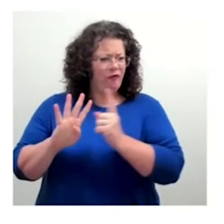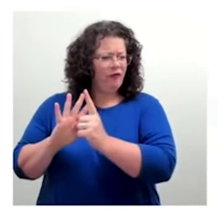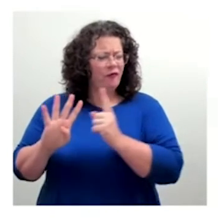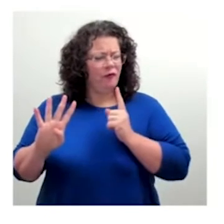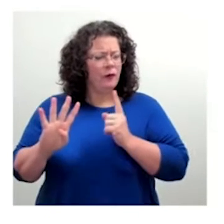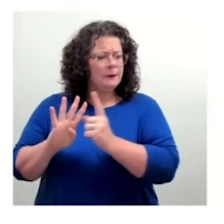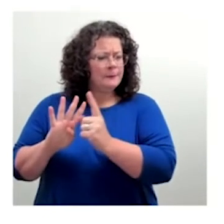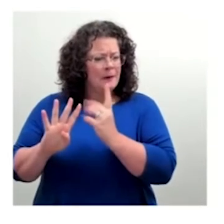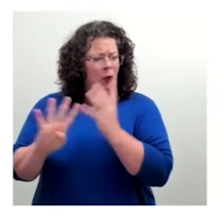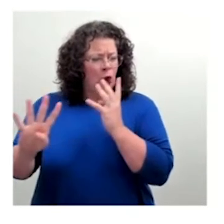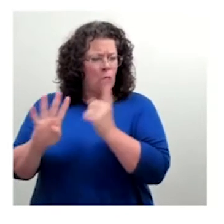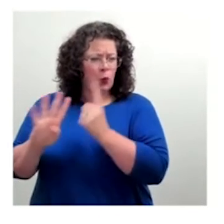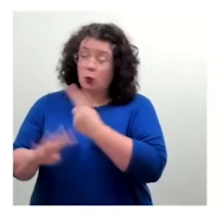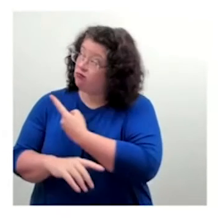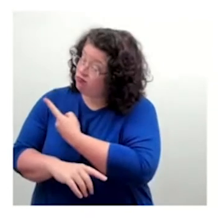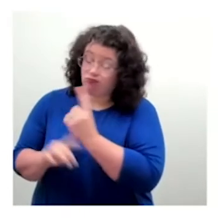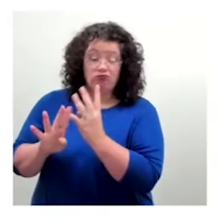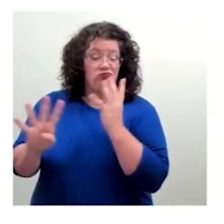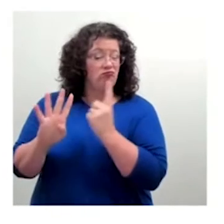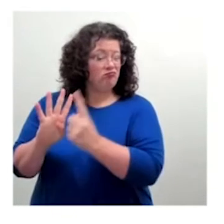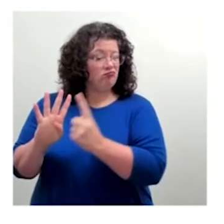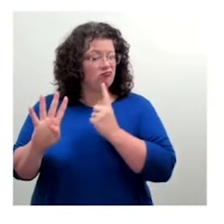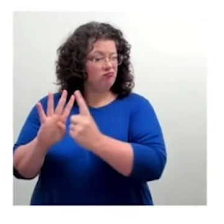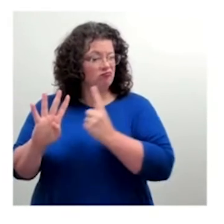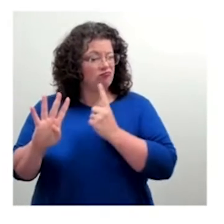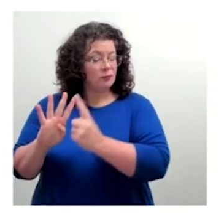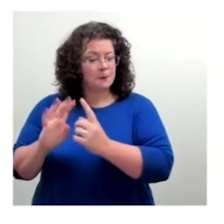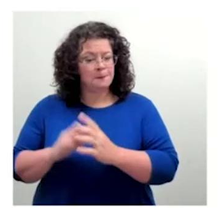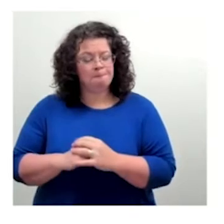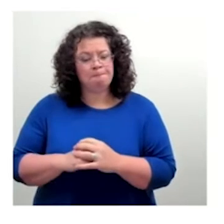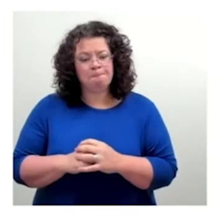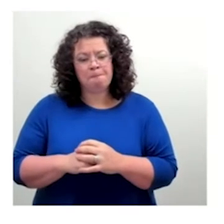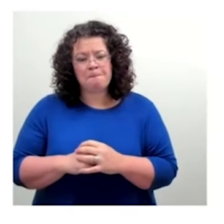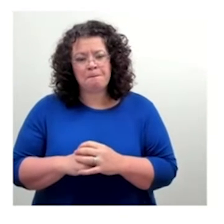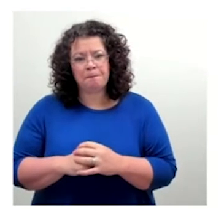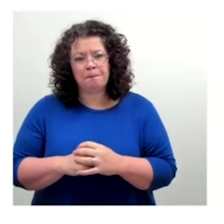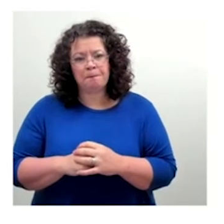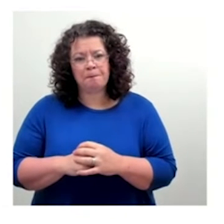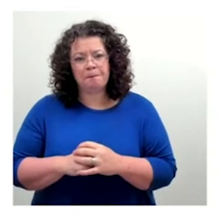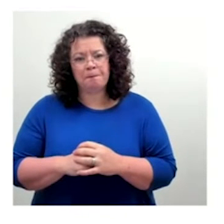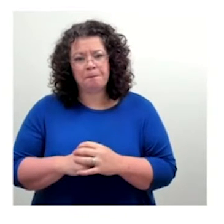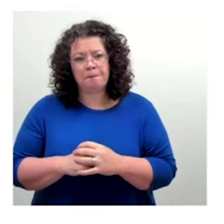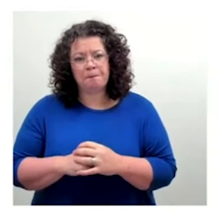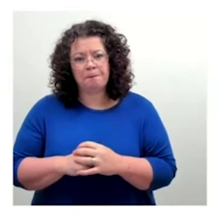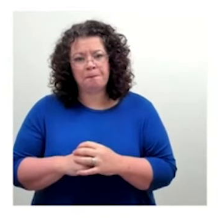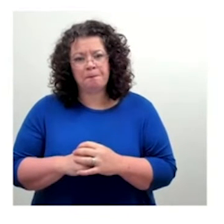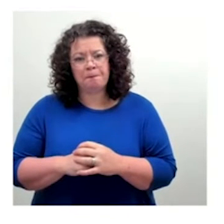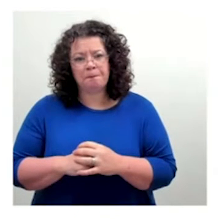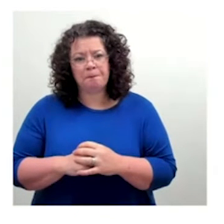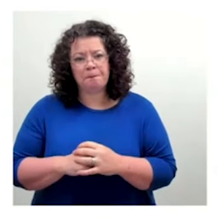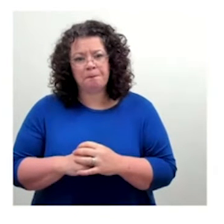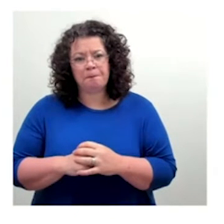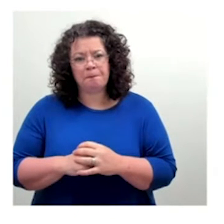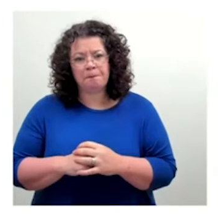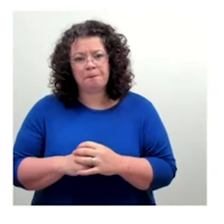And this calibrated to a particular target size. So if it's going to be on a mobile device, you can calibrate it to the size of the mobile